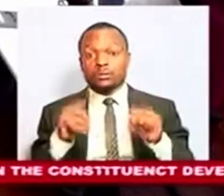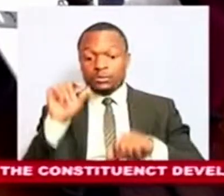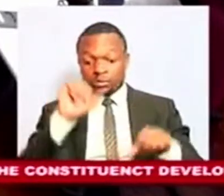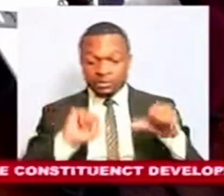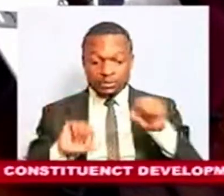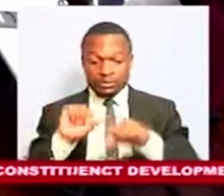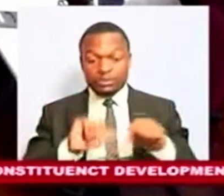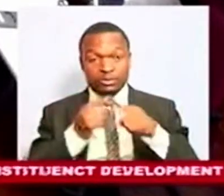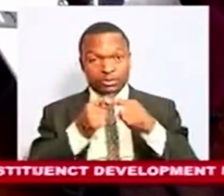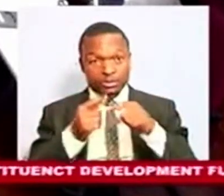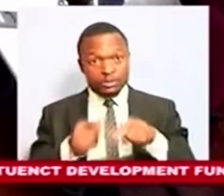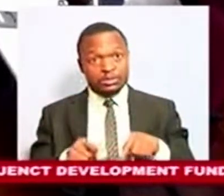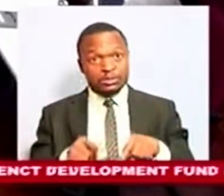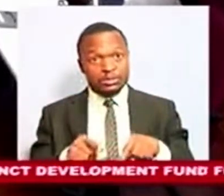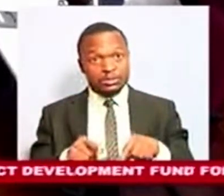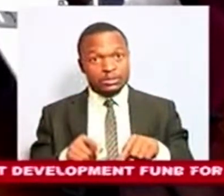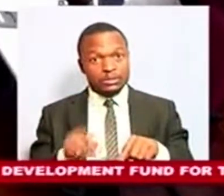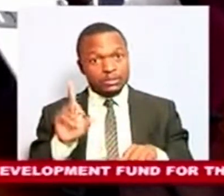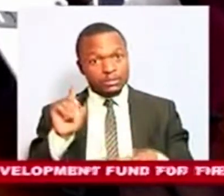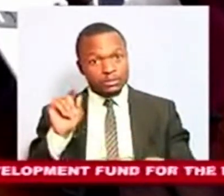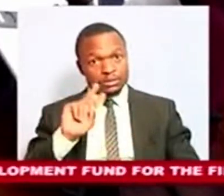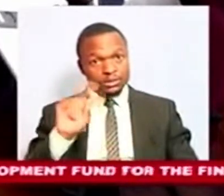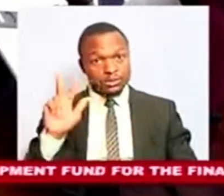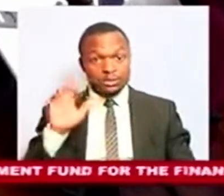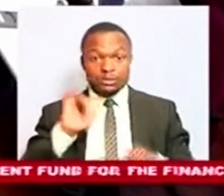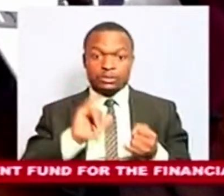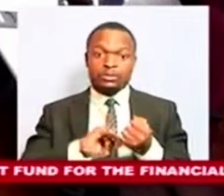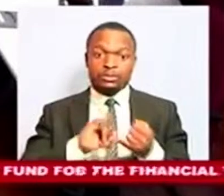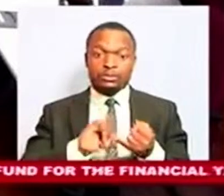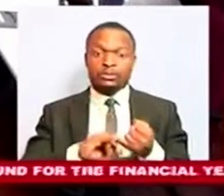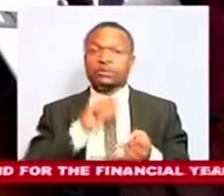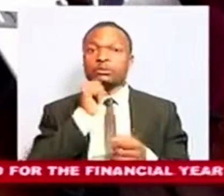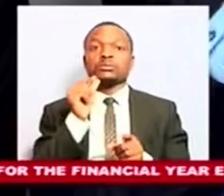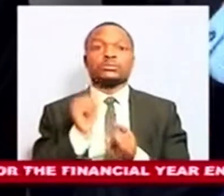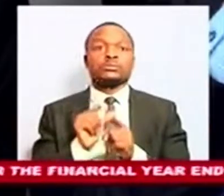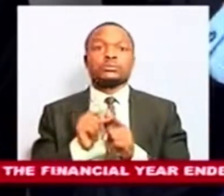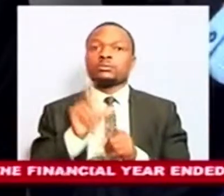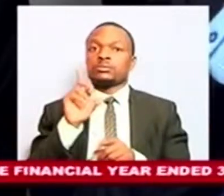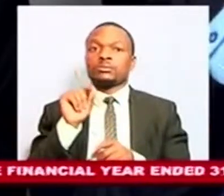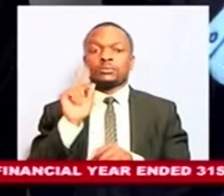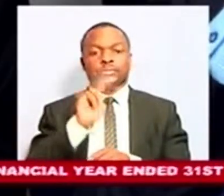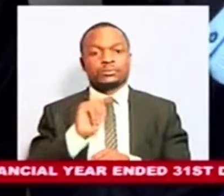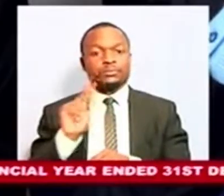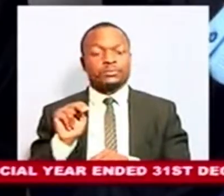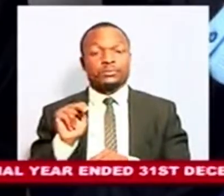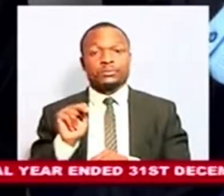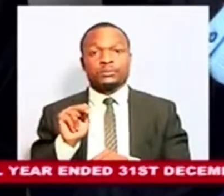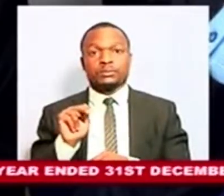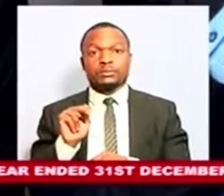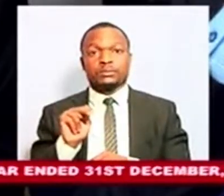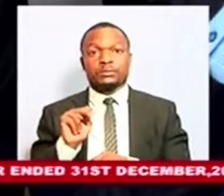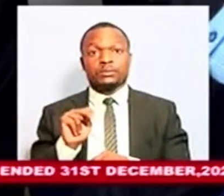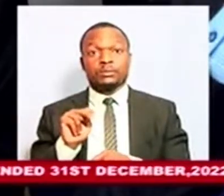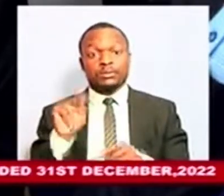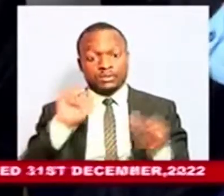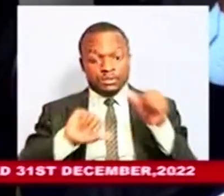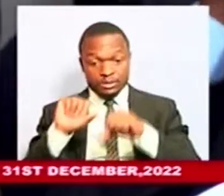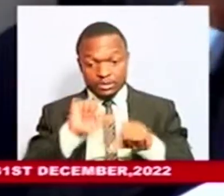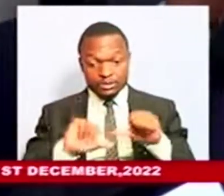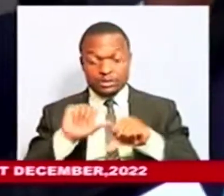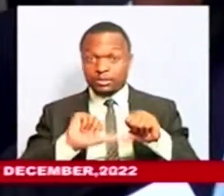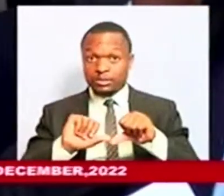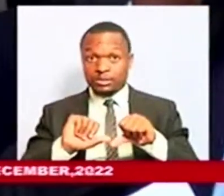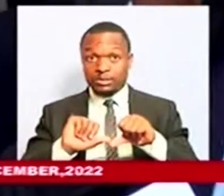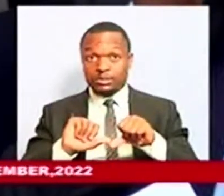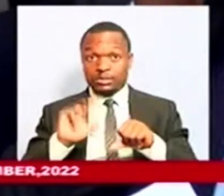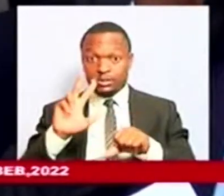undertaken. The audit was undertaken in 2023 September, not in December 2022. Our coverage or audit area we're looking at was as